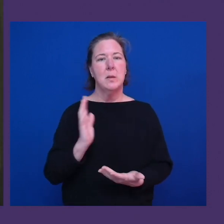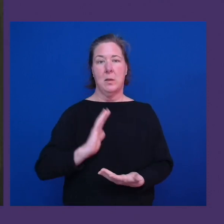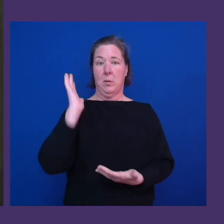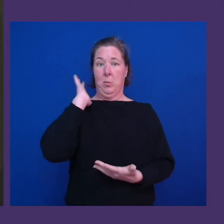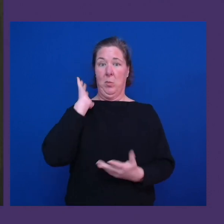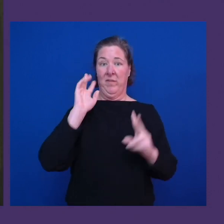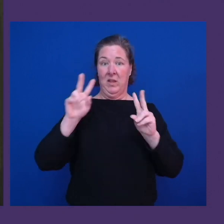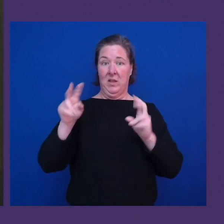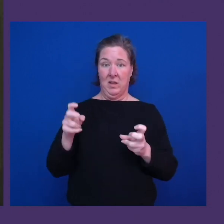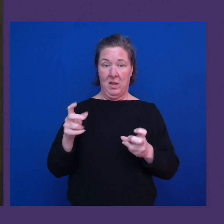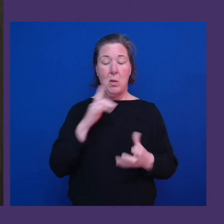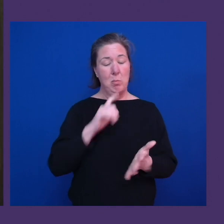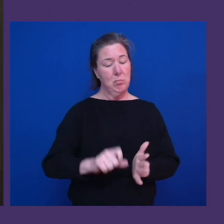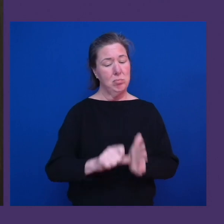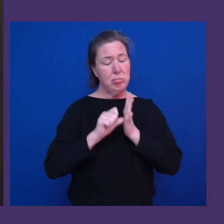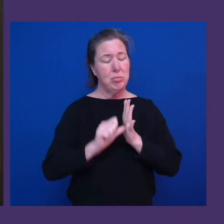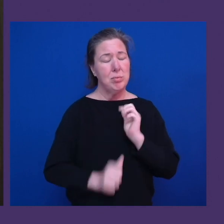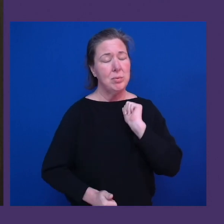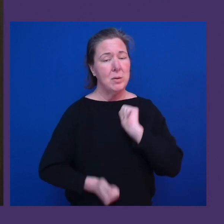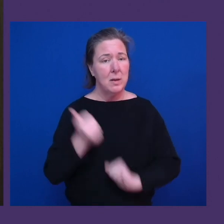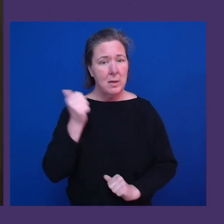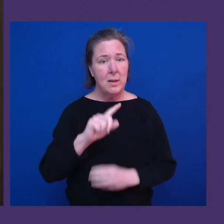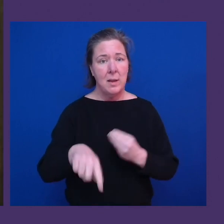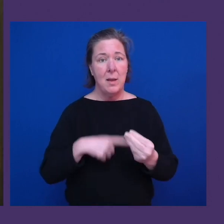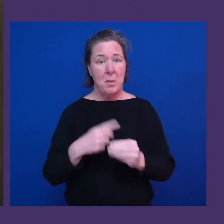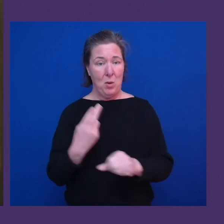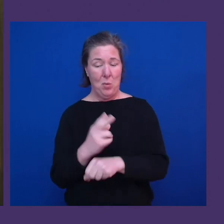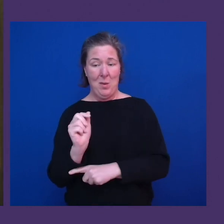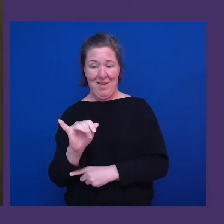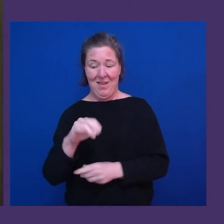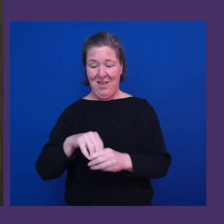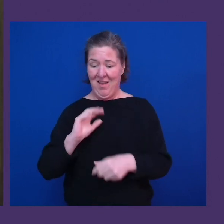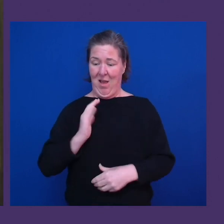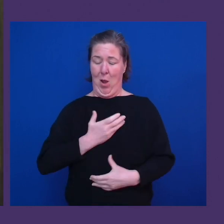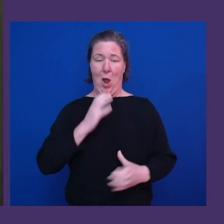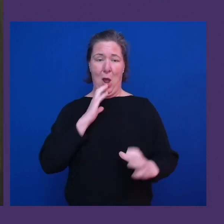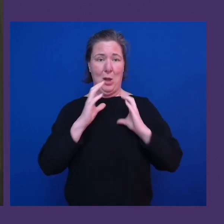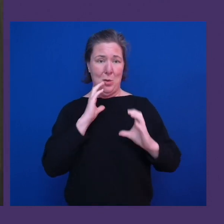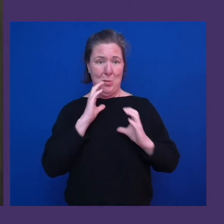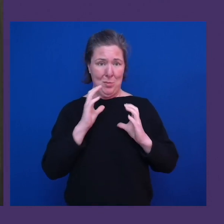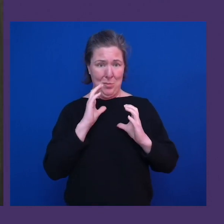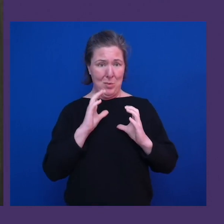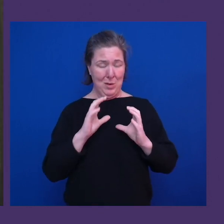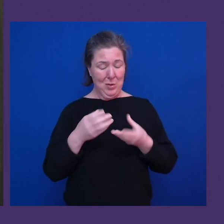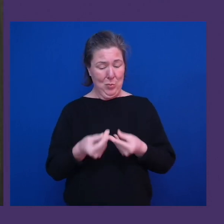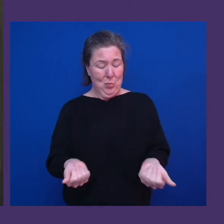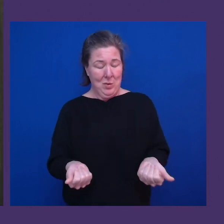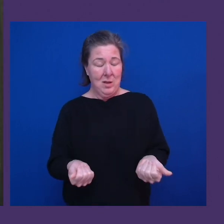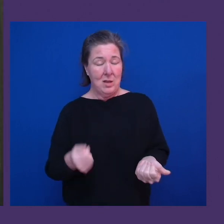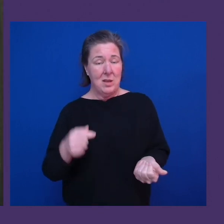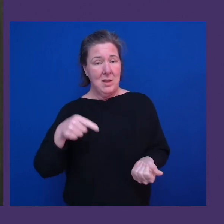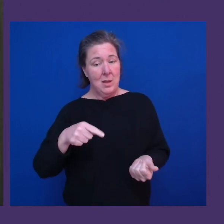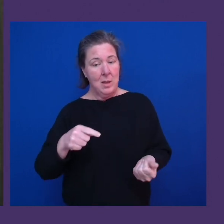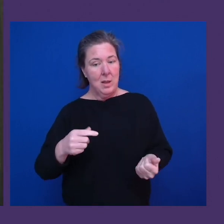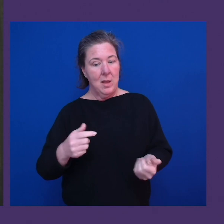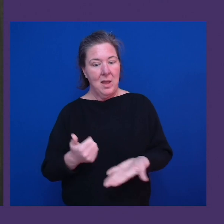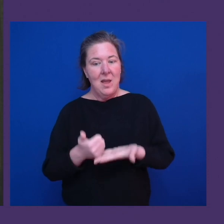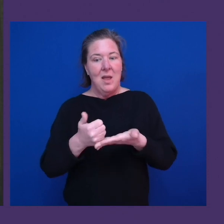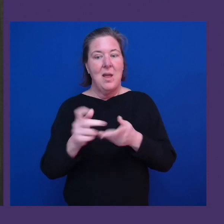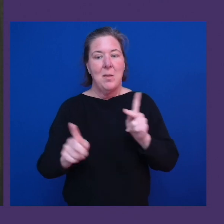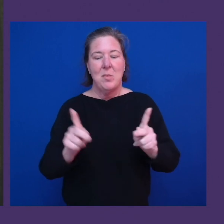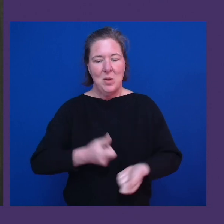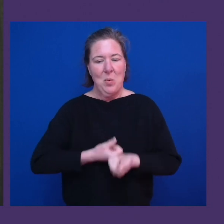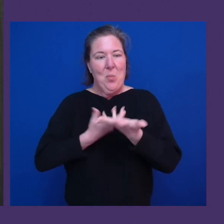that impresses me the most about the use of AI in our communication solutions is that it enables people to express themselves